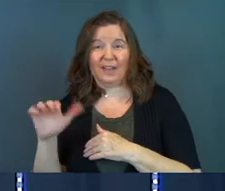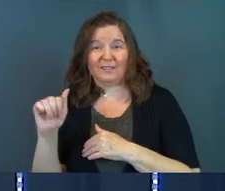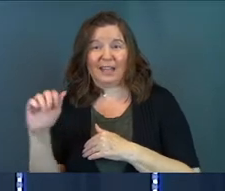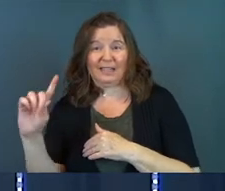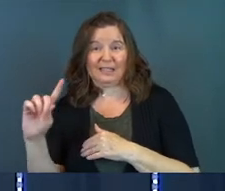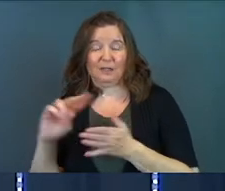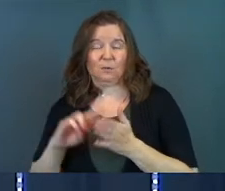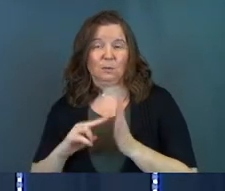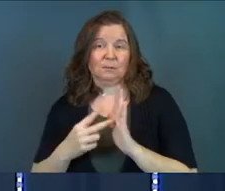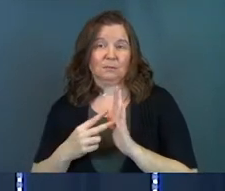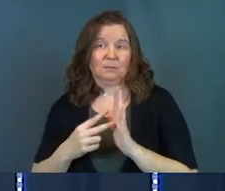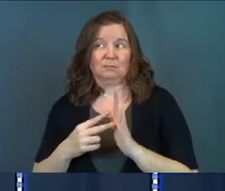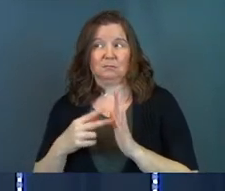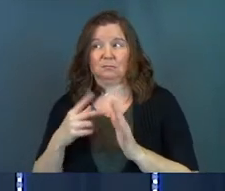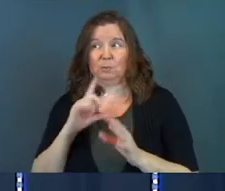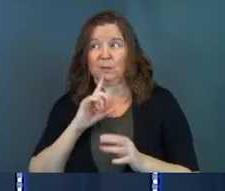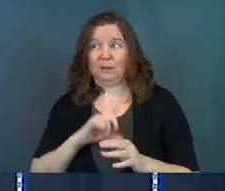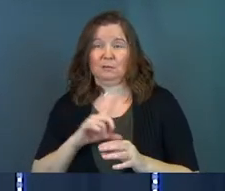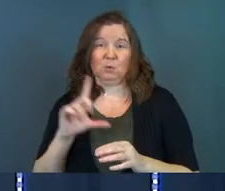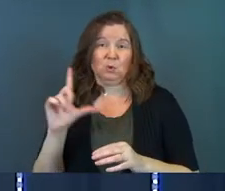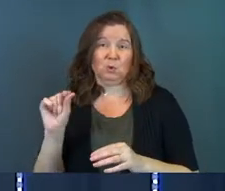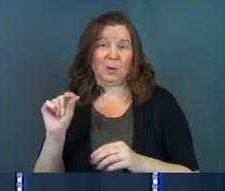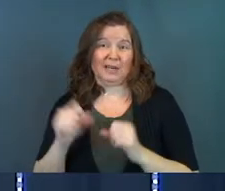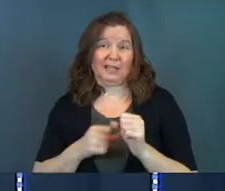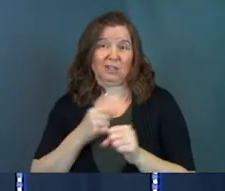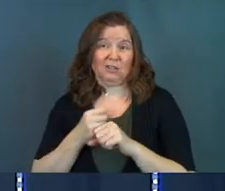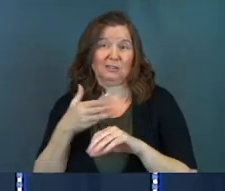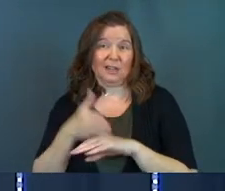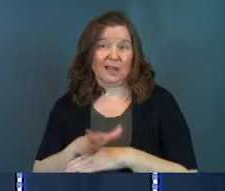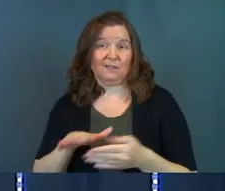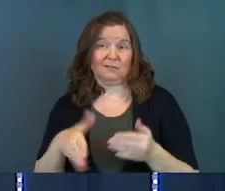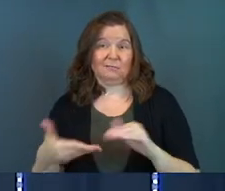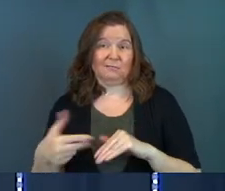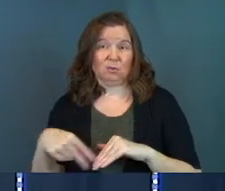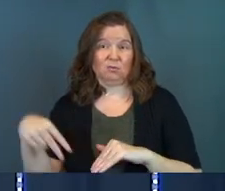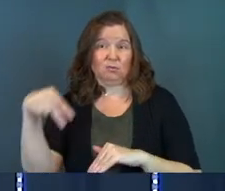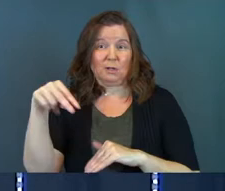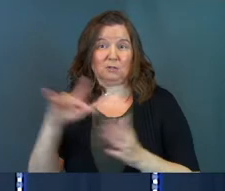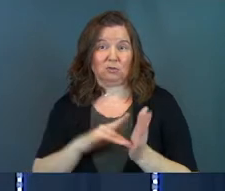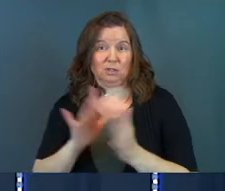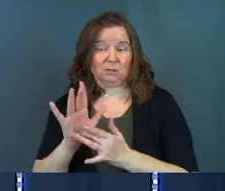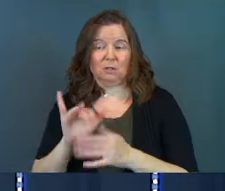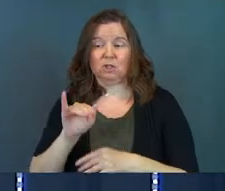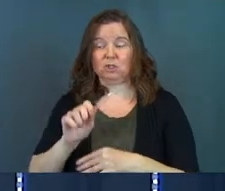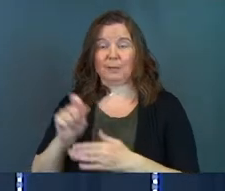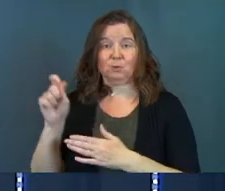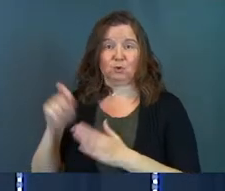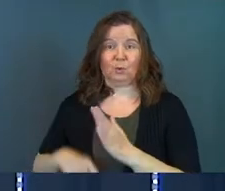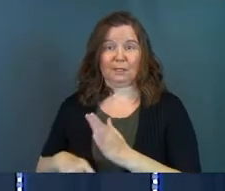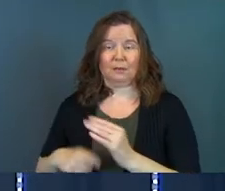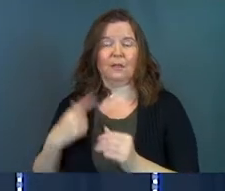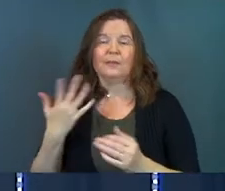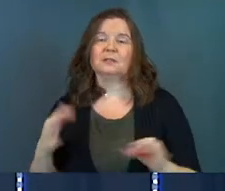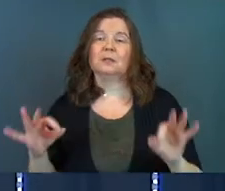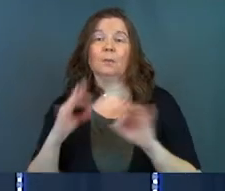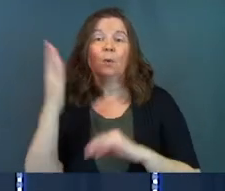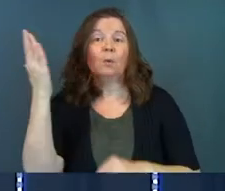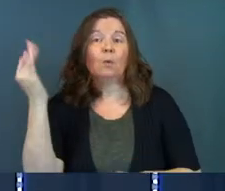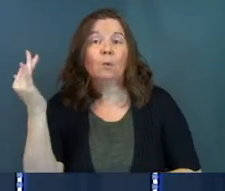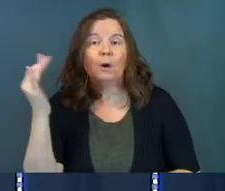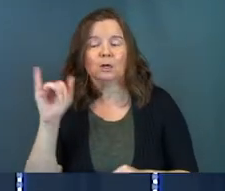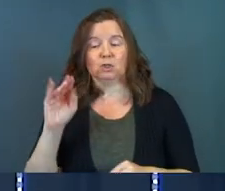50 or 55 A.D., So maybe 20 years after the resurrection of Jesus, James was written. This is important